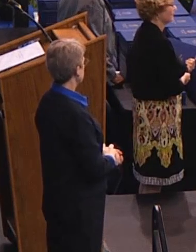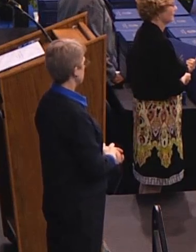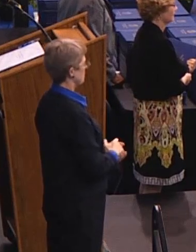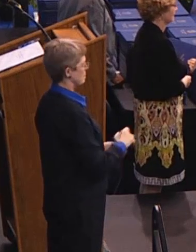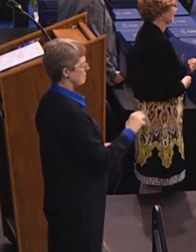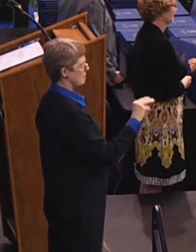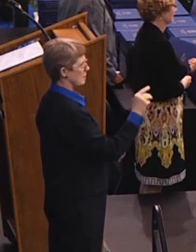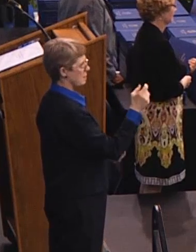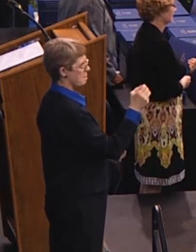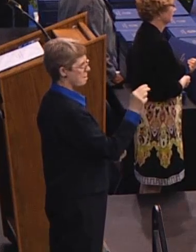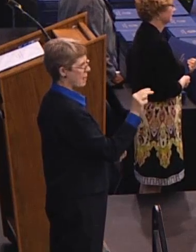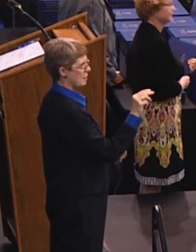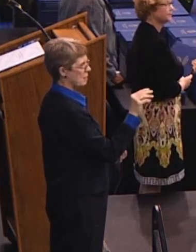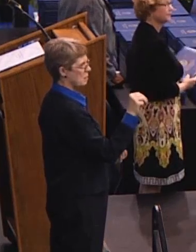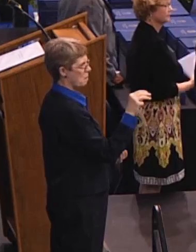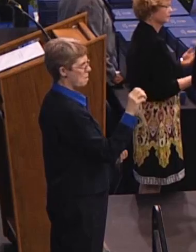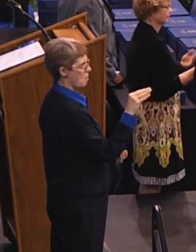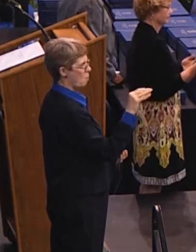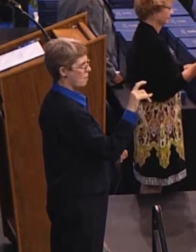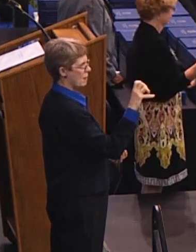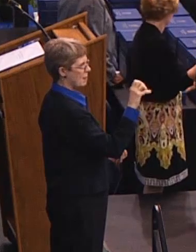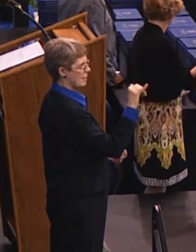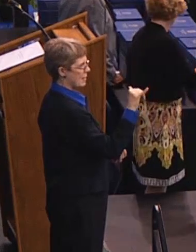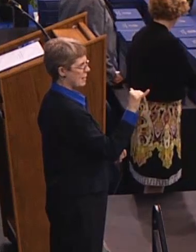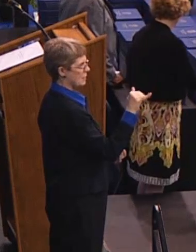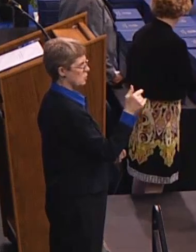Megan Ann Mobley, General Studies.